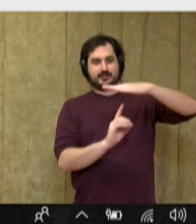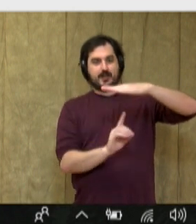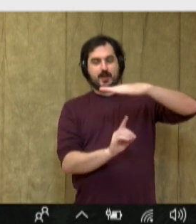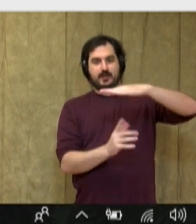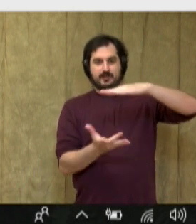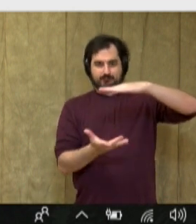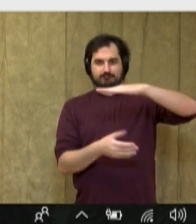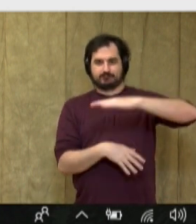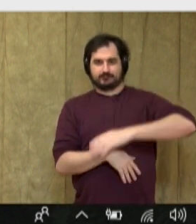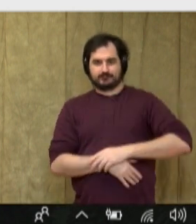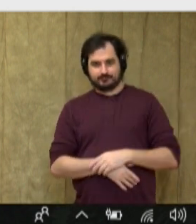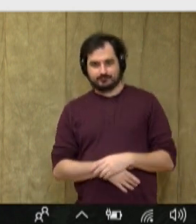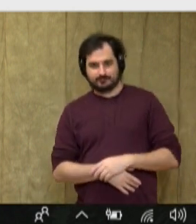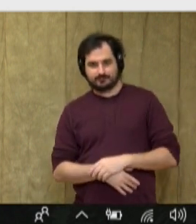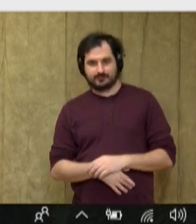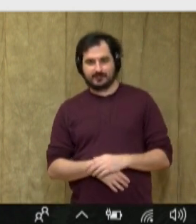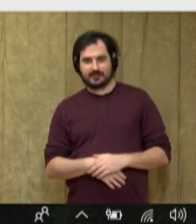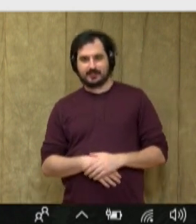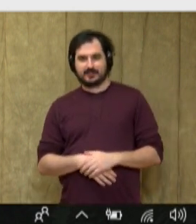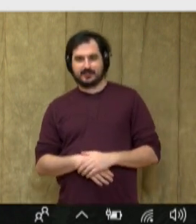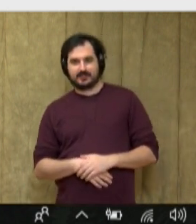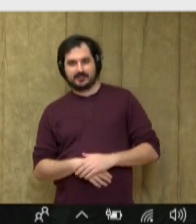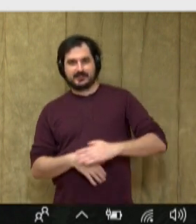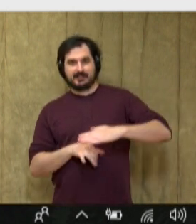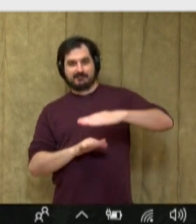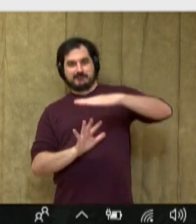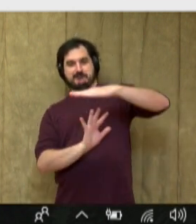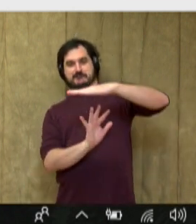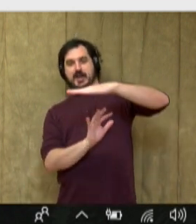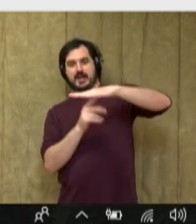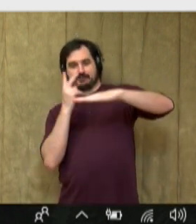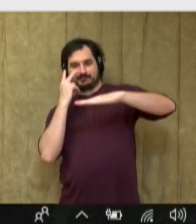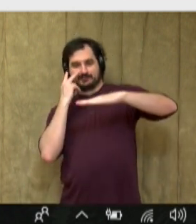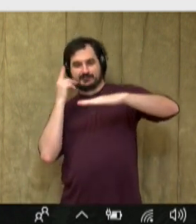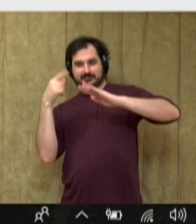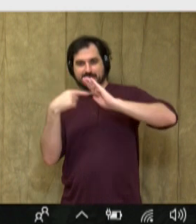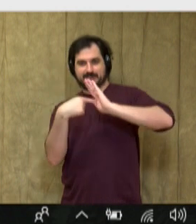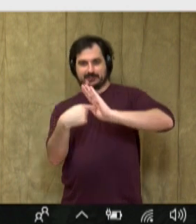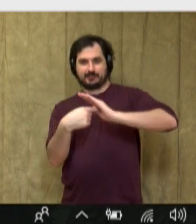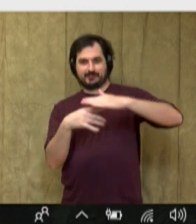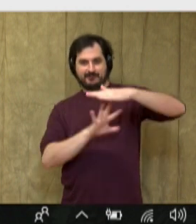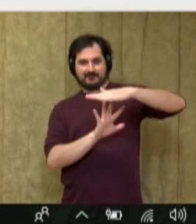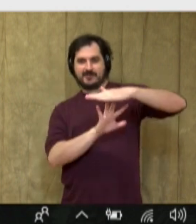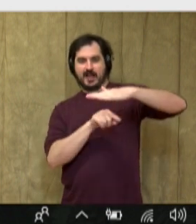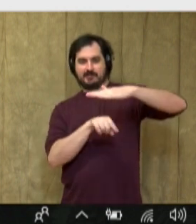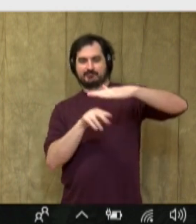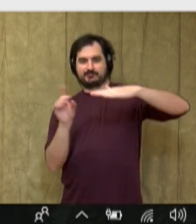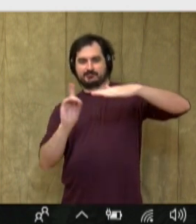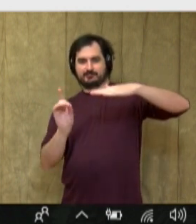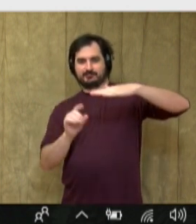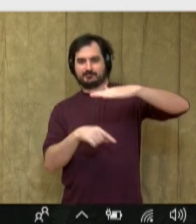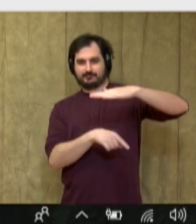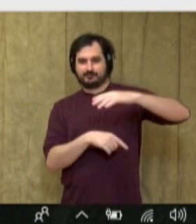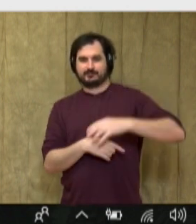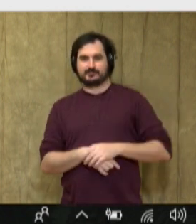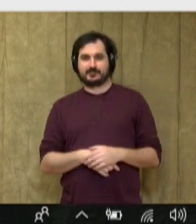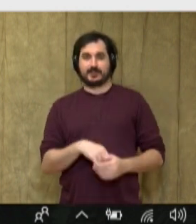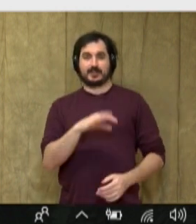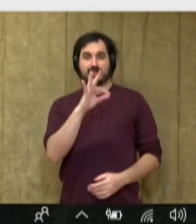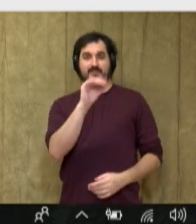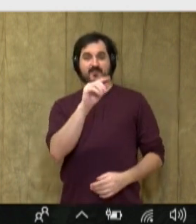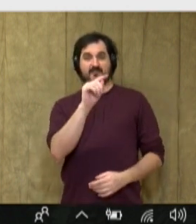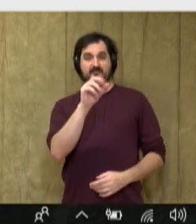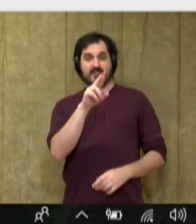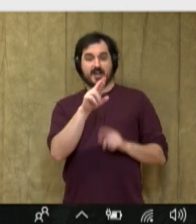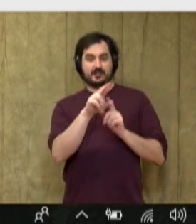So 5 and 3/5 would be our denominator. A factor is a number we can multiply together to get another